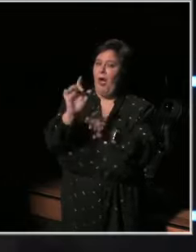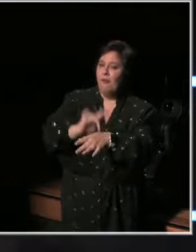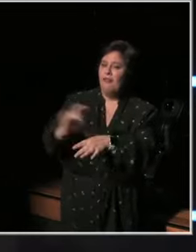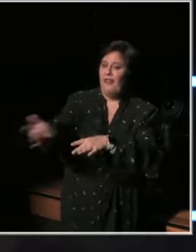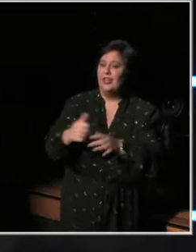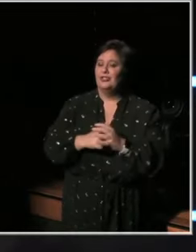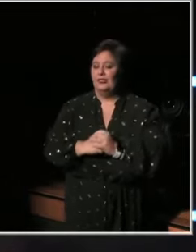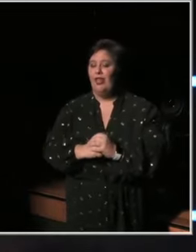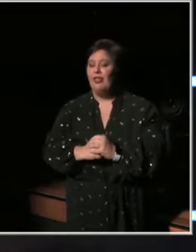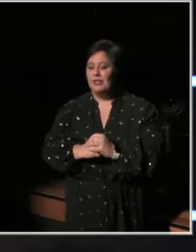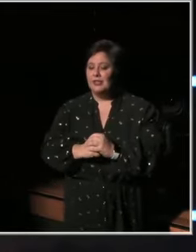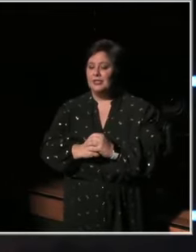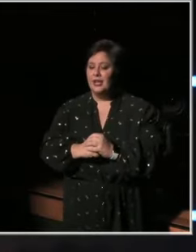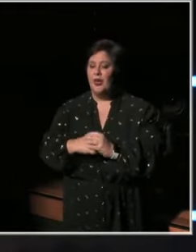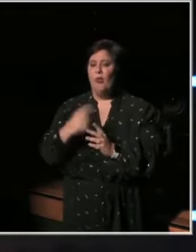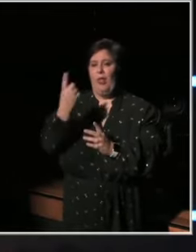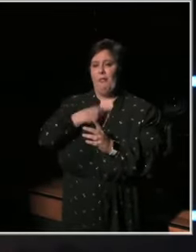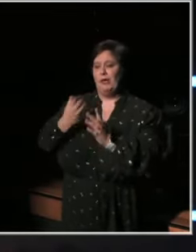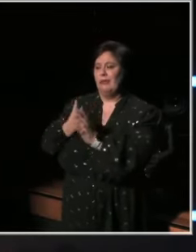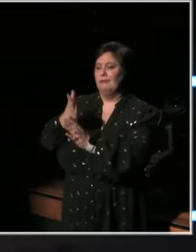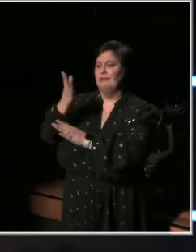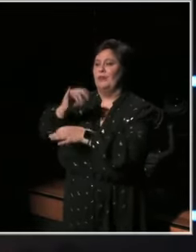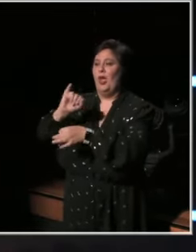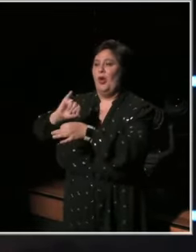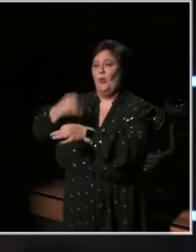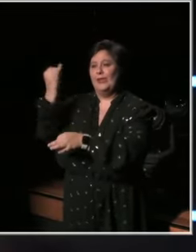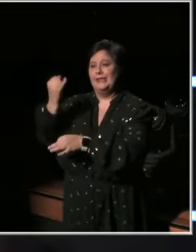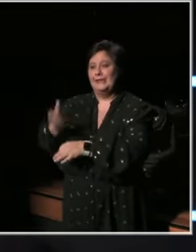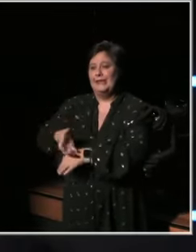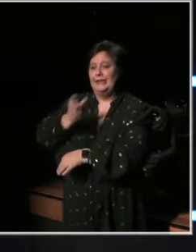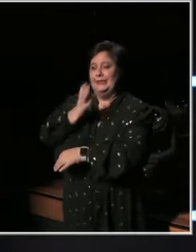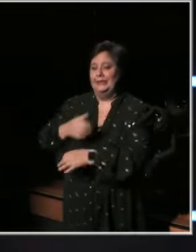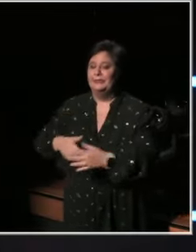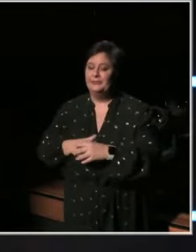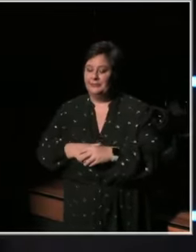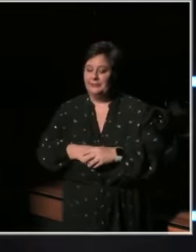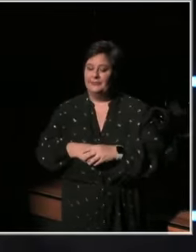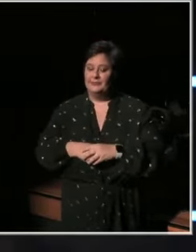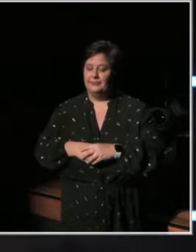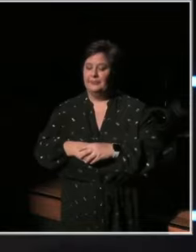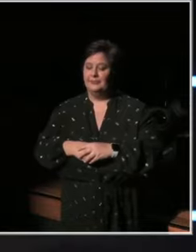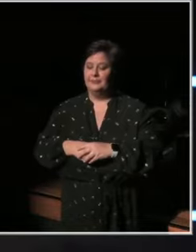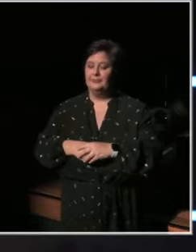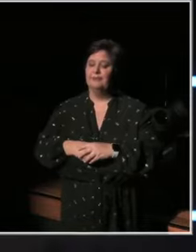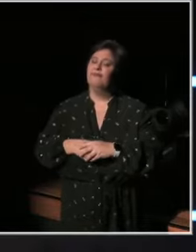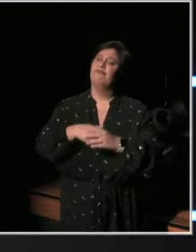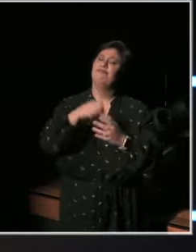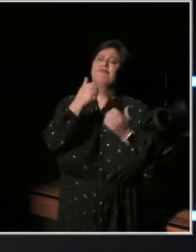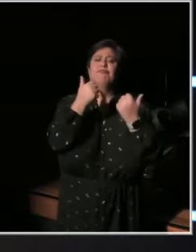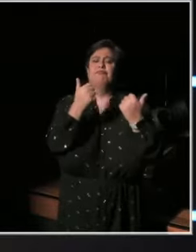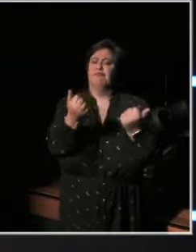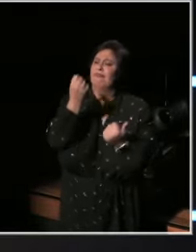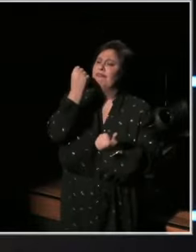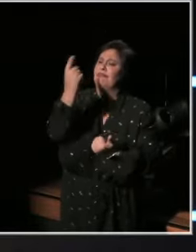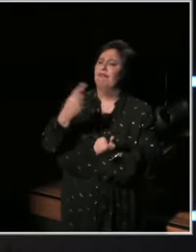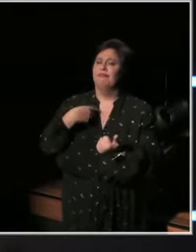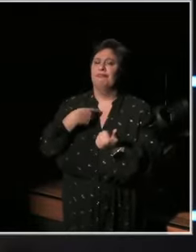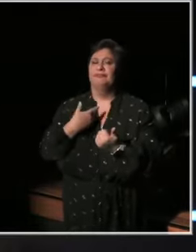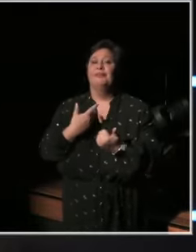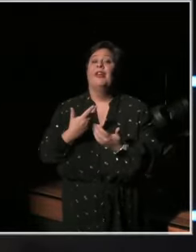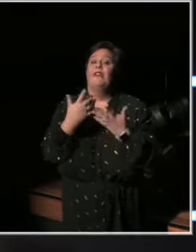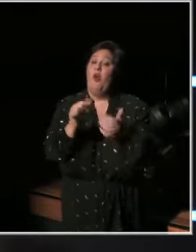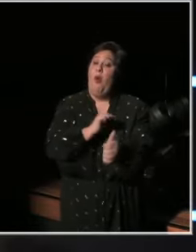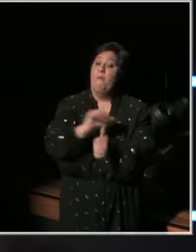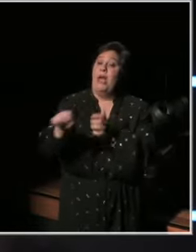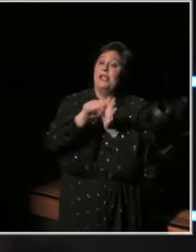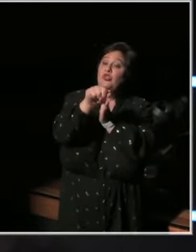professionals while I get a whiskey? Great idea. To crown our